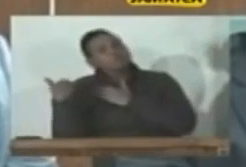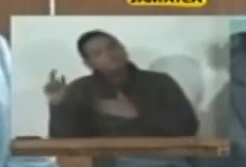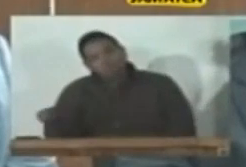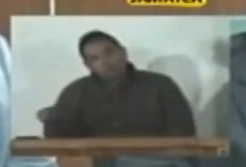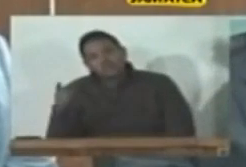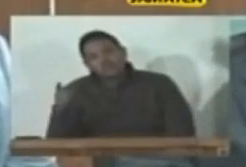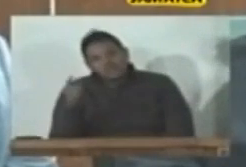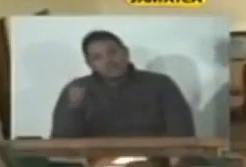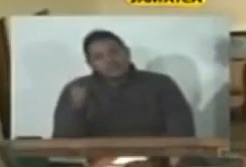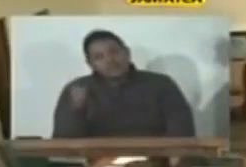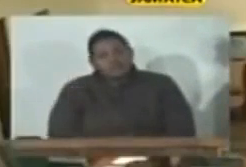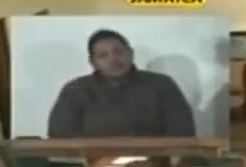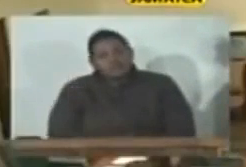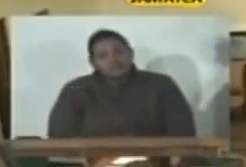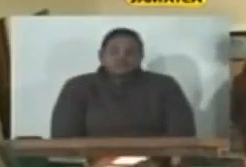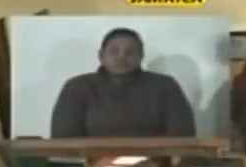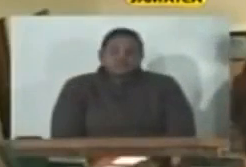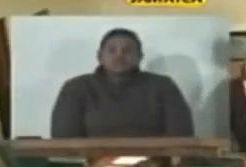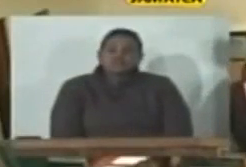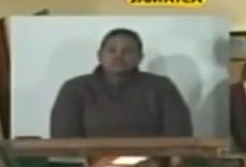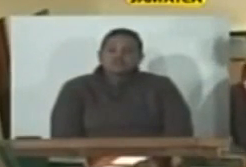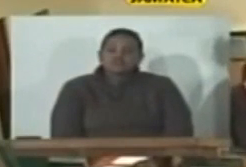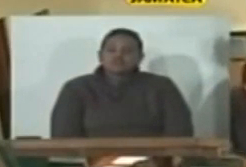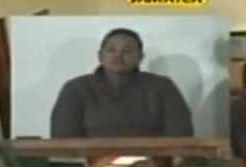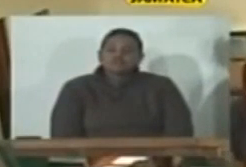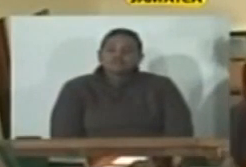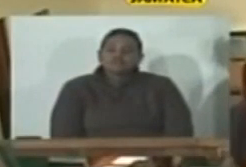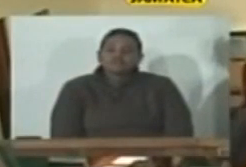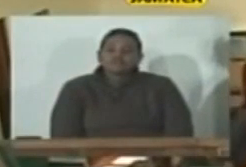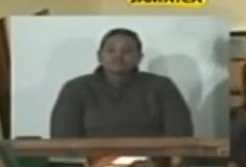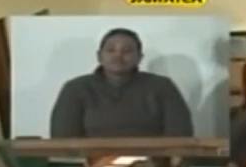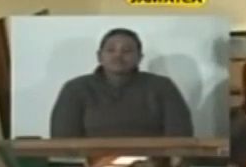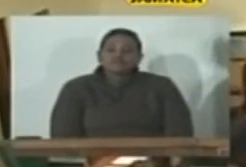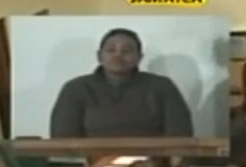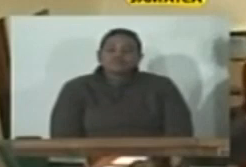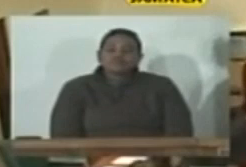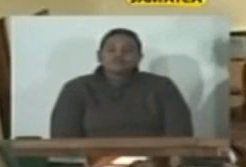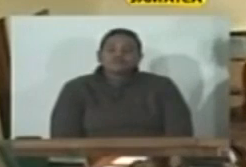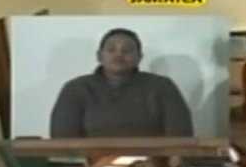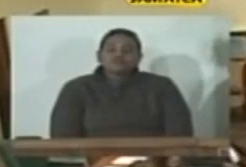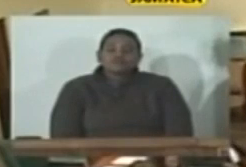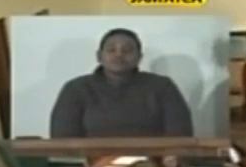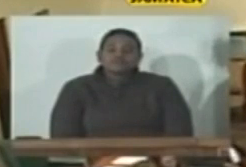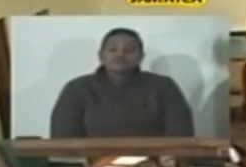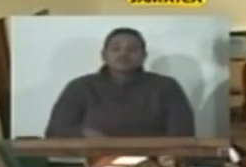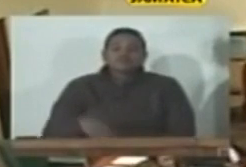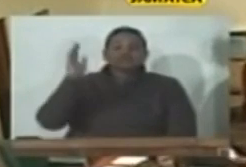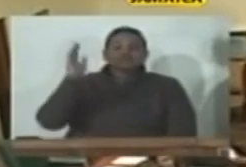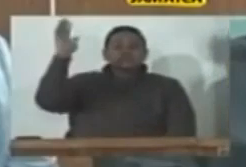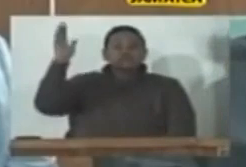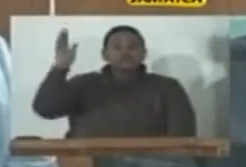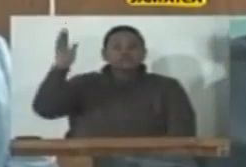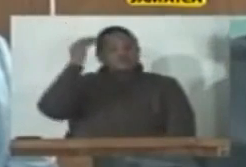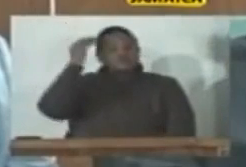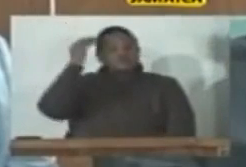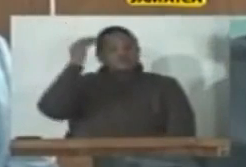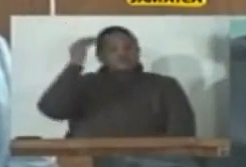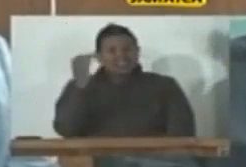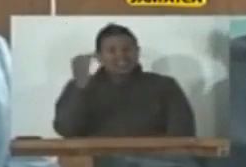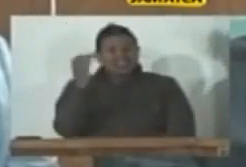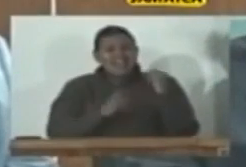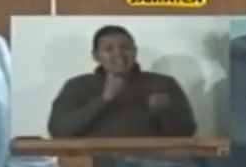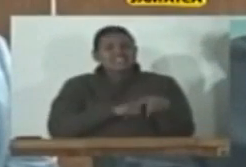Mr. Speaker, let the record show that the last time Jamaica achieved average real GDP growth of over